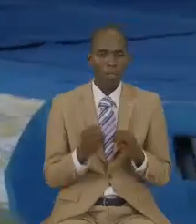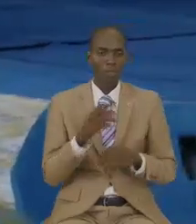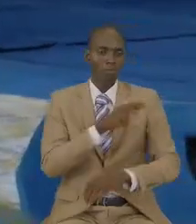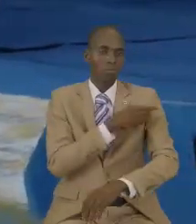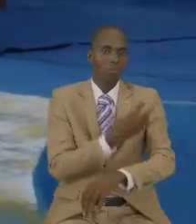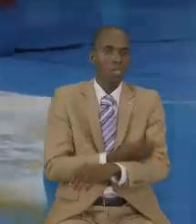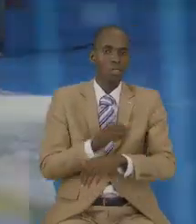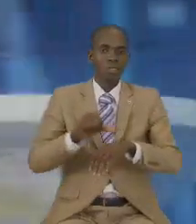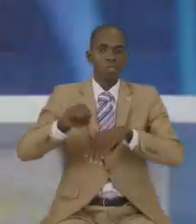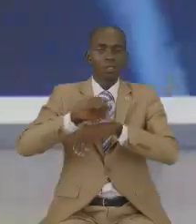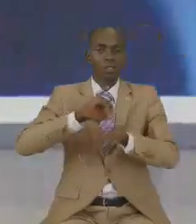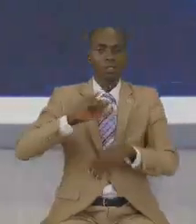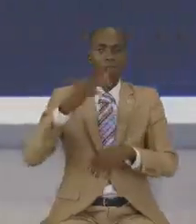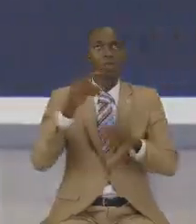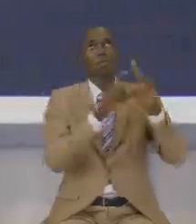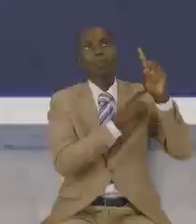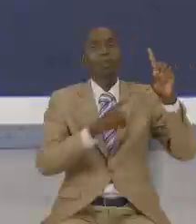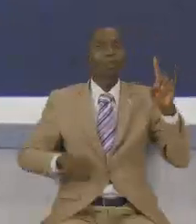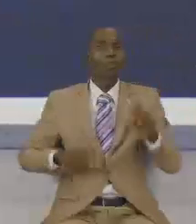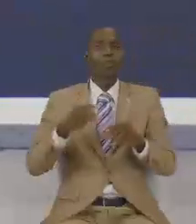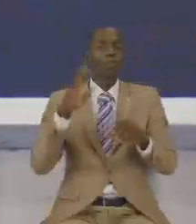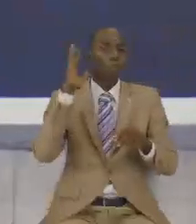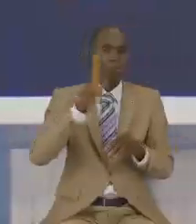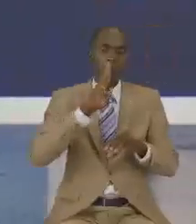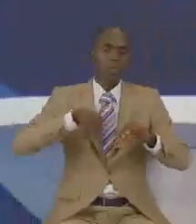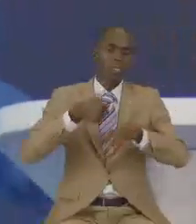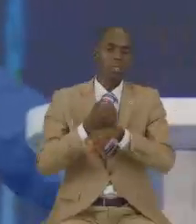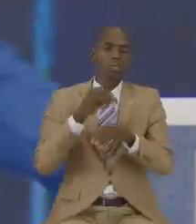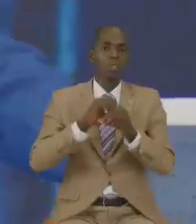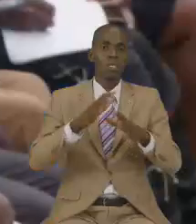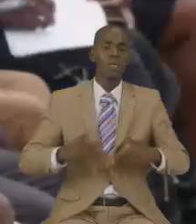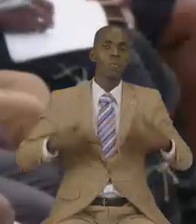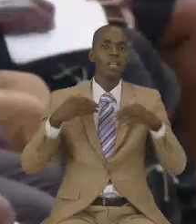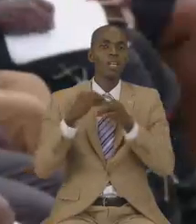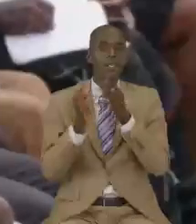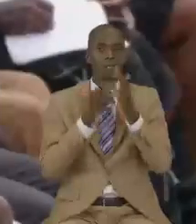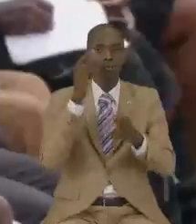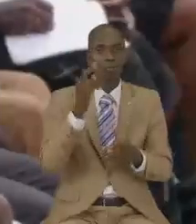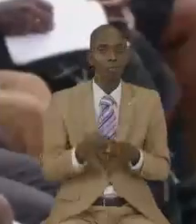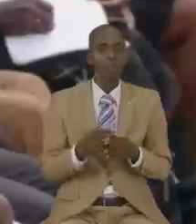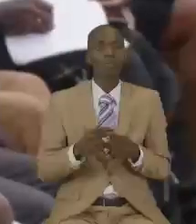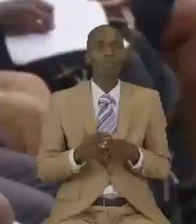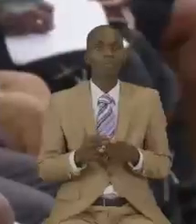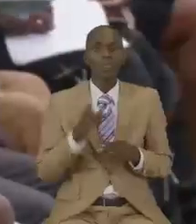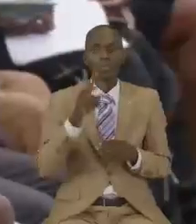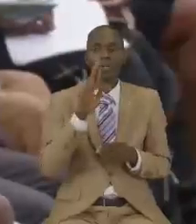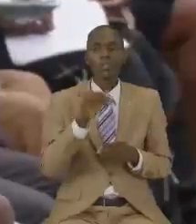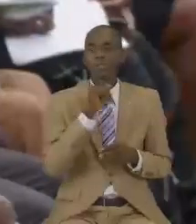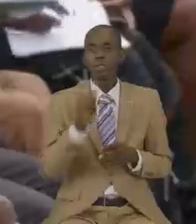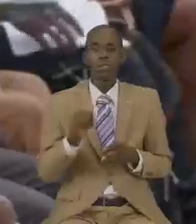the anointing of the Lord will affirm it in your life in Jesus' name. You're not a backward